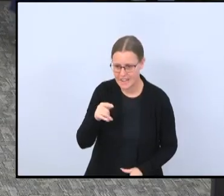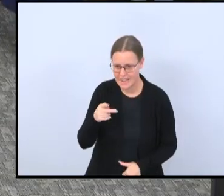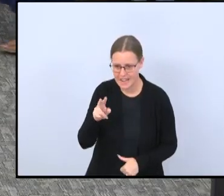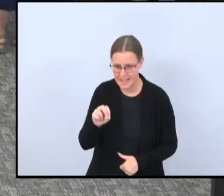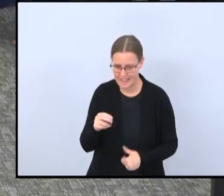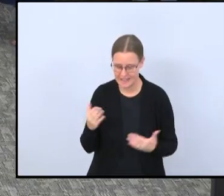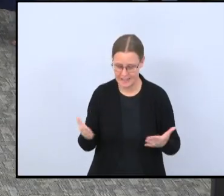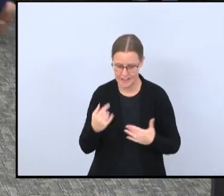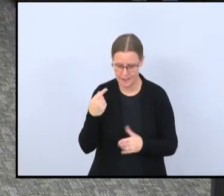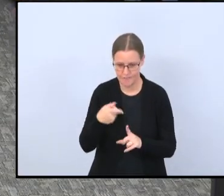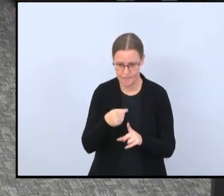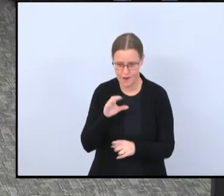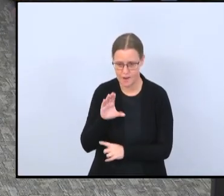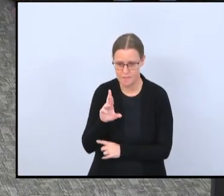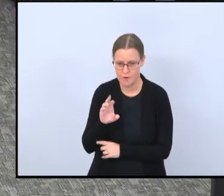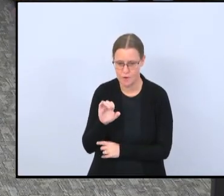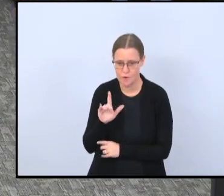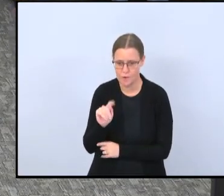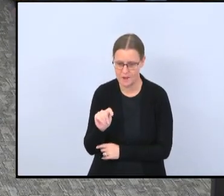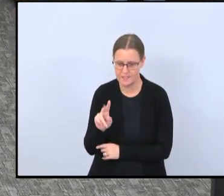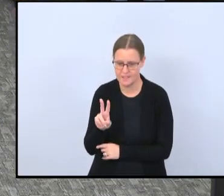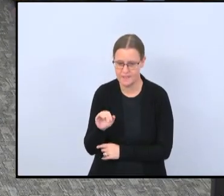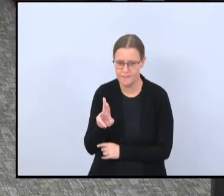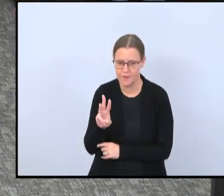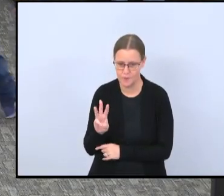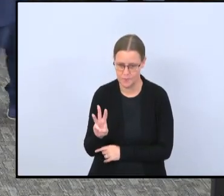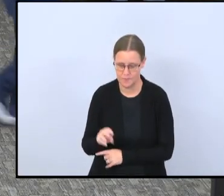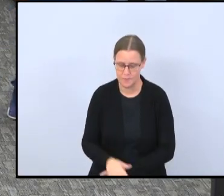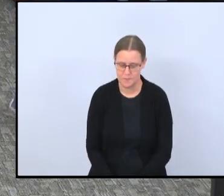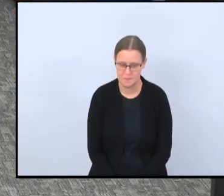Crestview Elementary this evening.